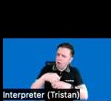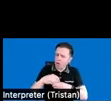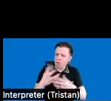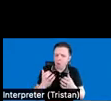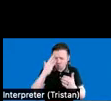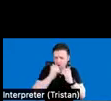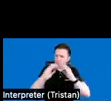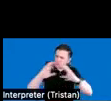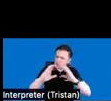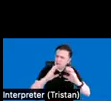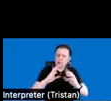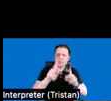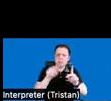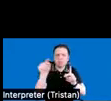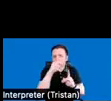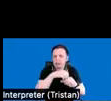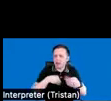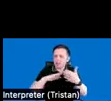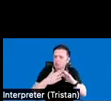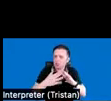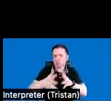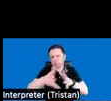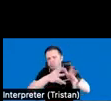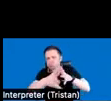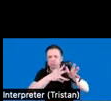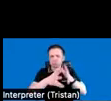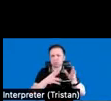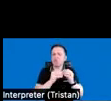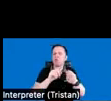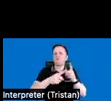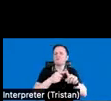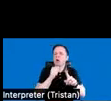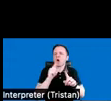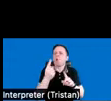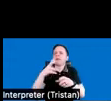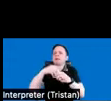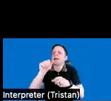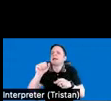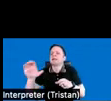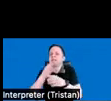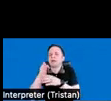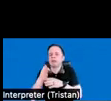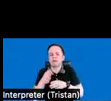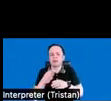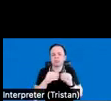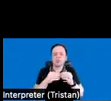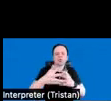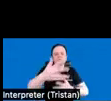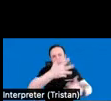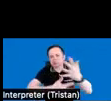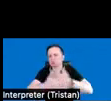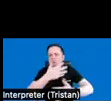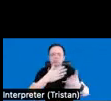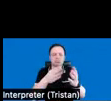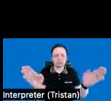my communities and socialize, have more friends that are not in the AAC field, having more social relationship and contributing to the